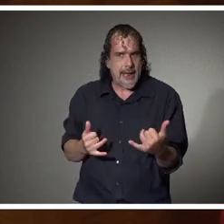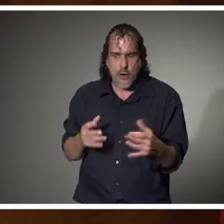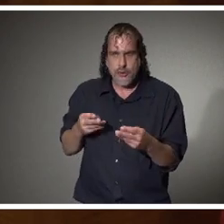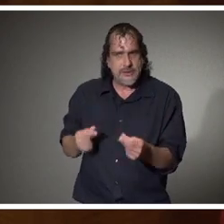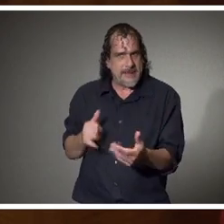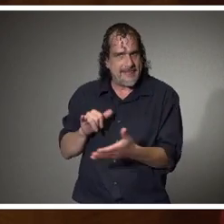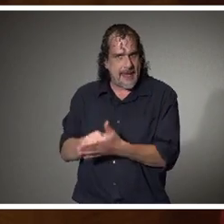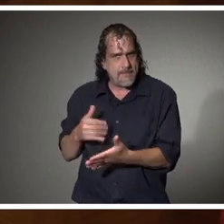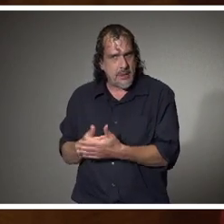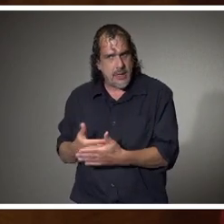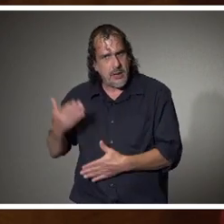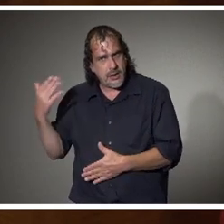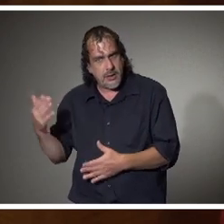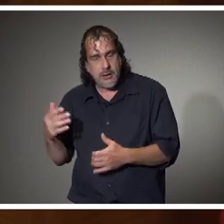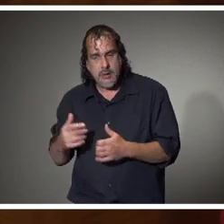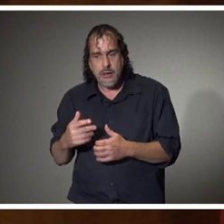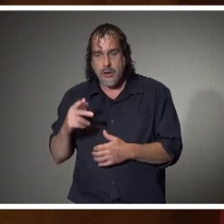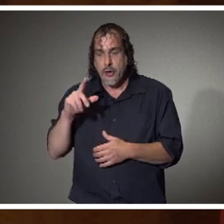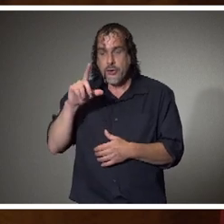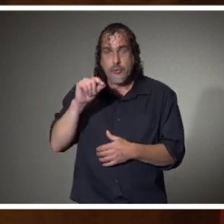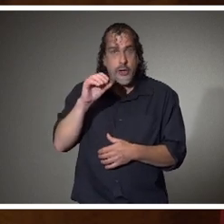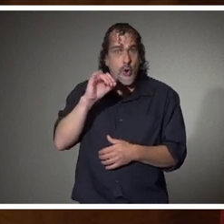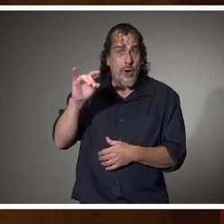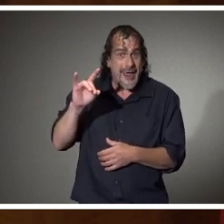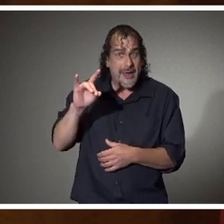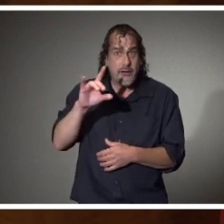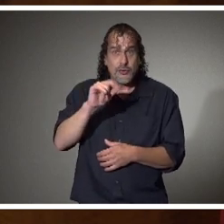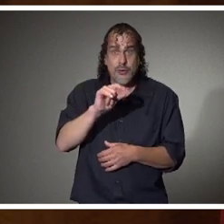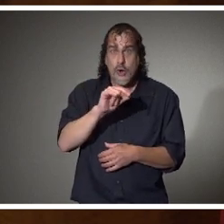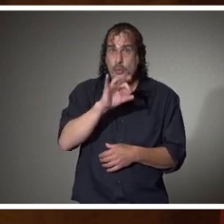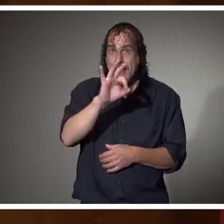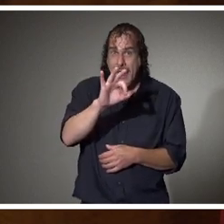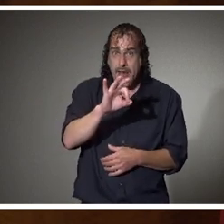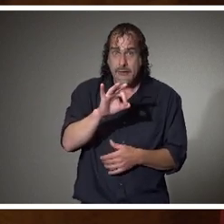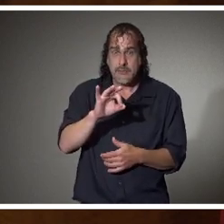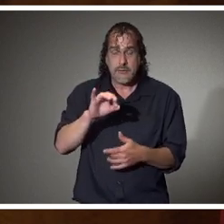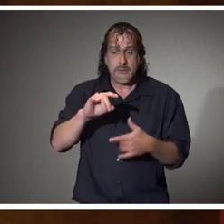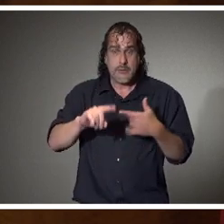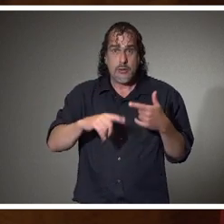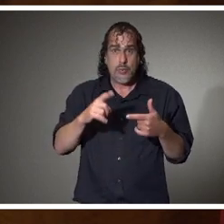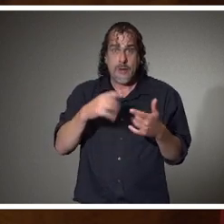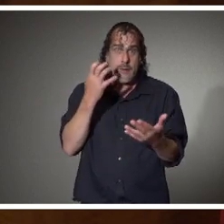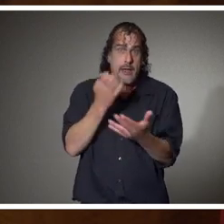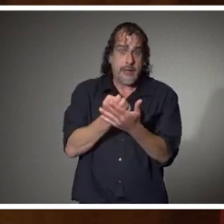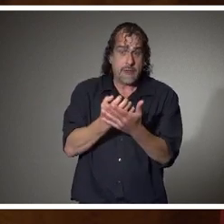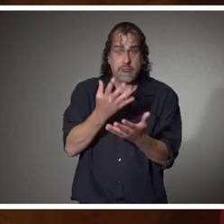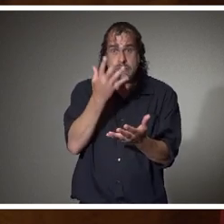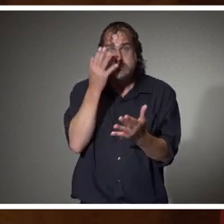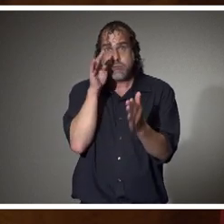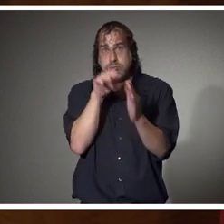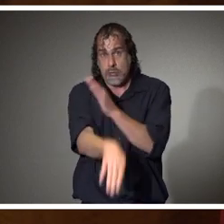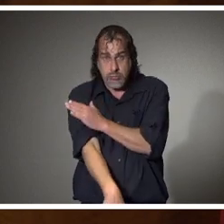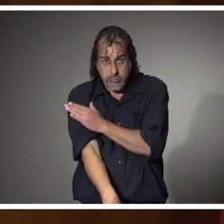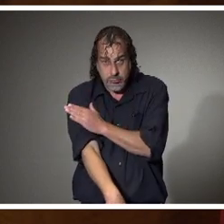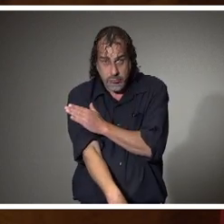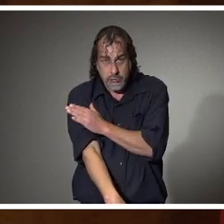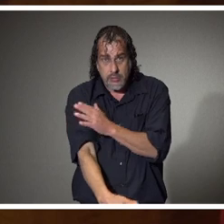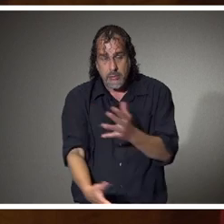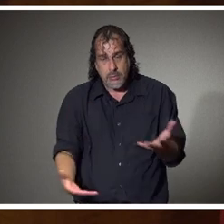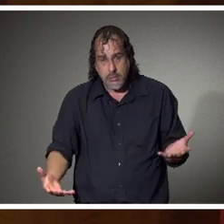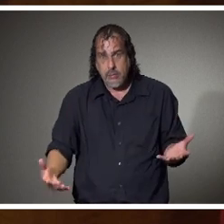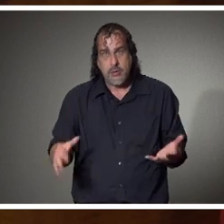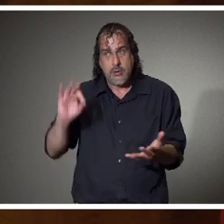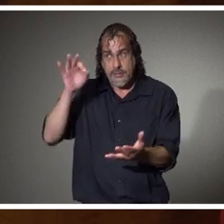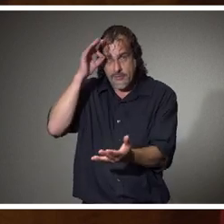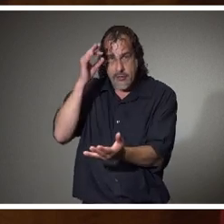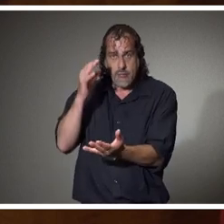couple years later, in 2008 and 2009, we had a terrible recession in our country. The federal